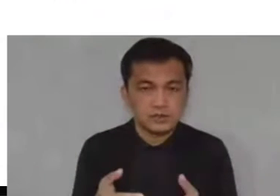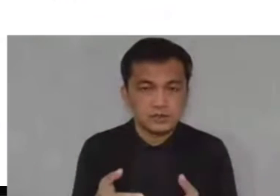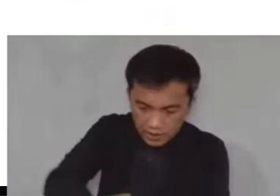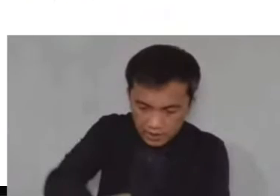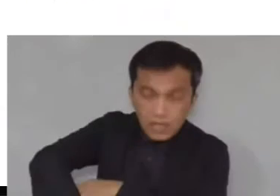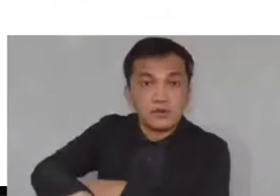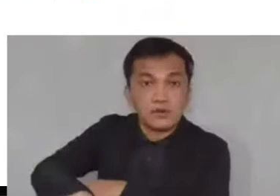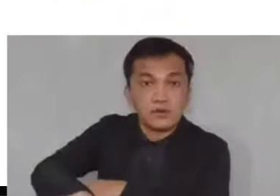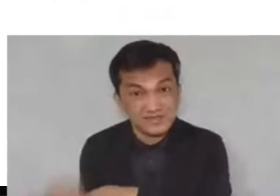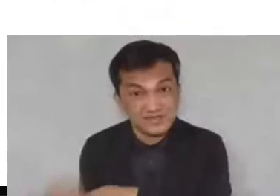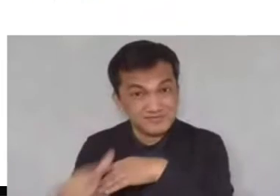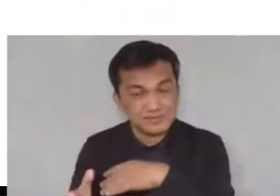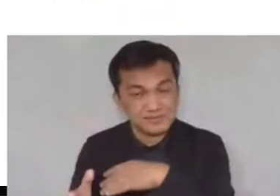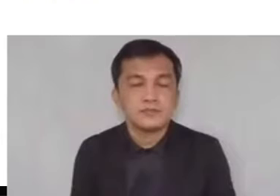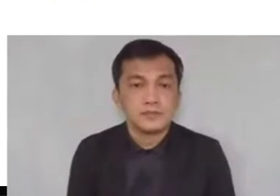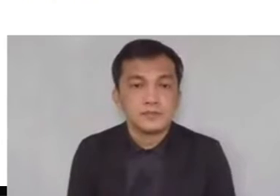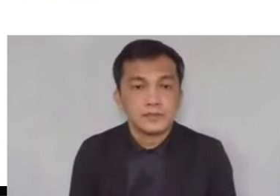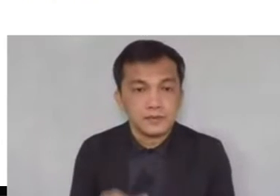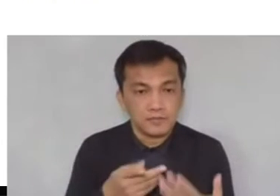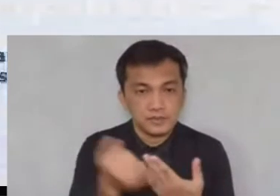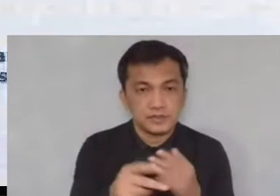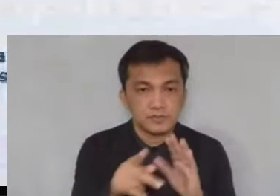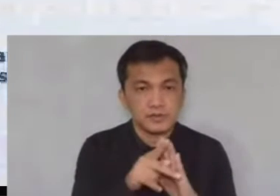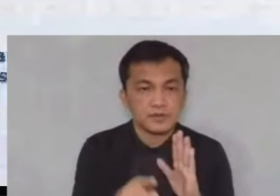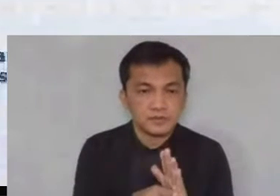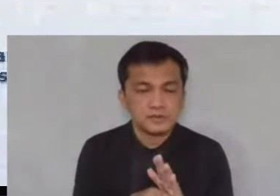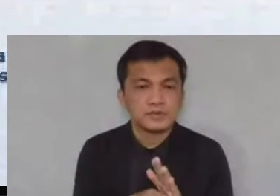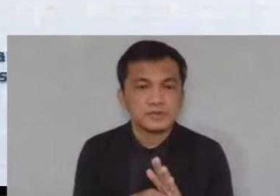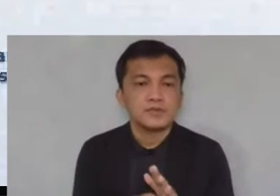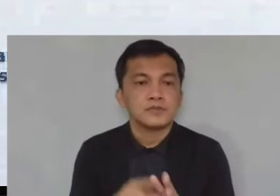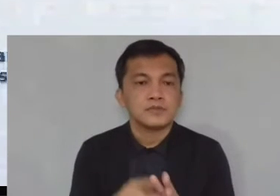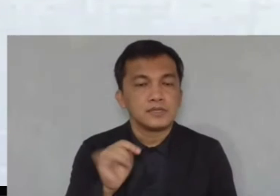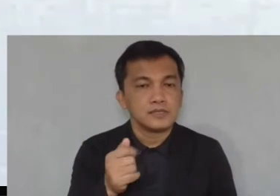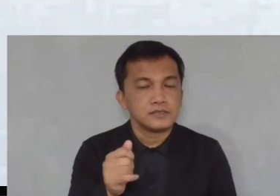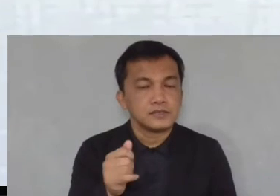morning. The project protocol. Triaging.